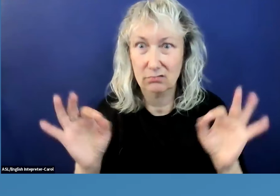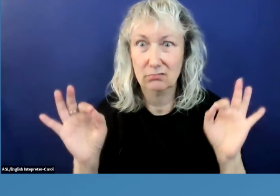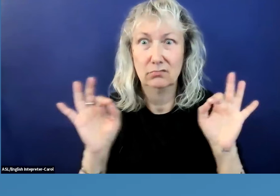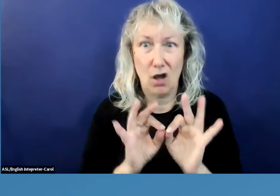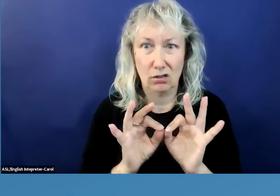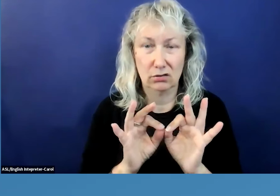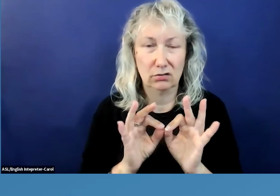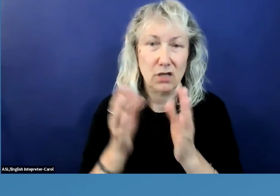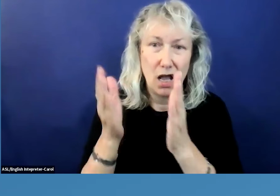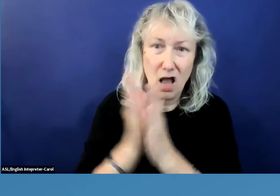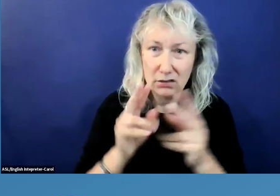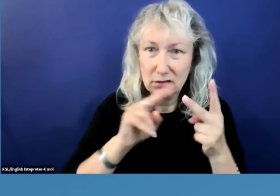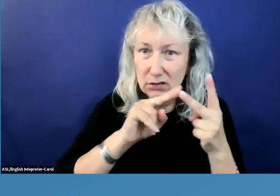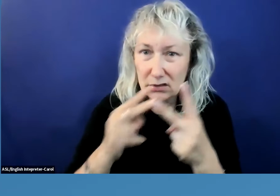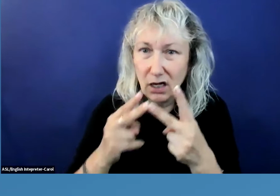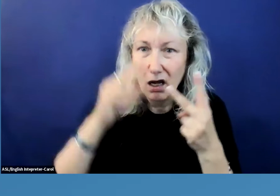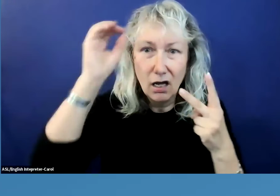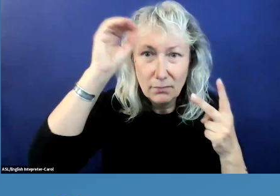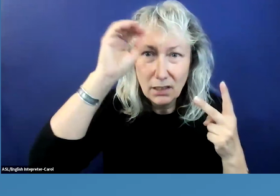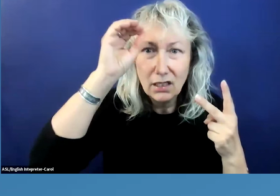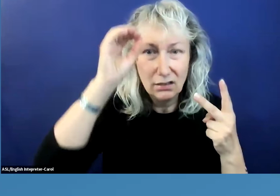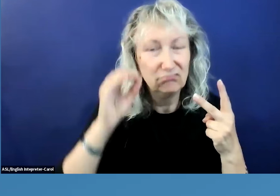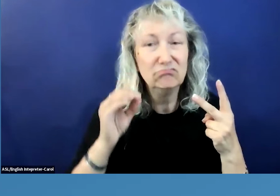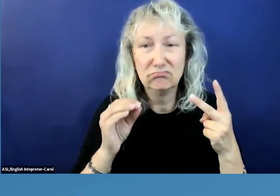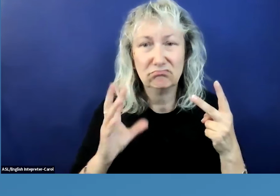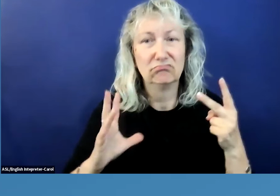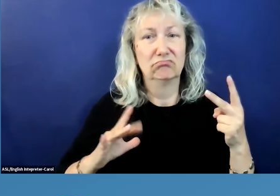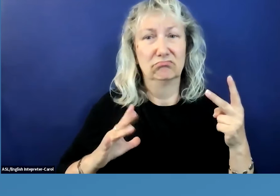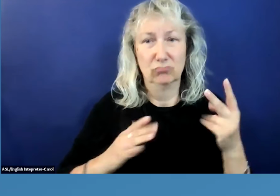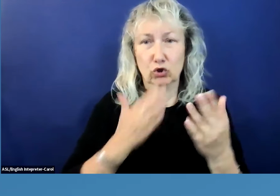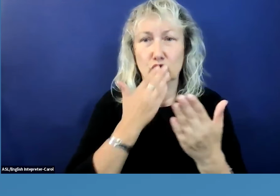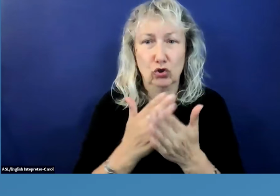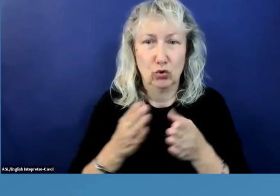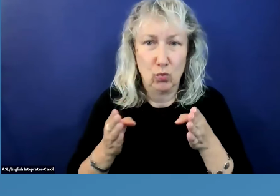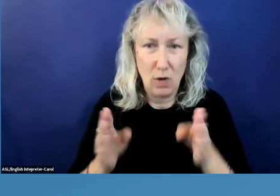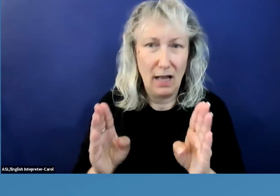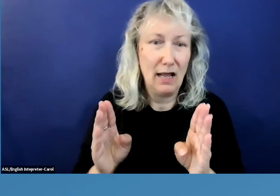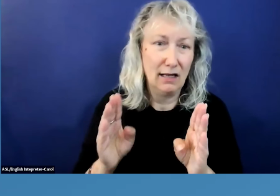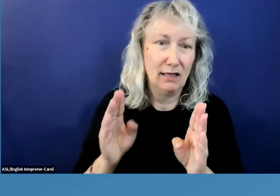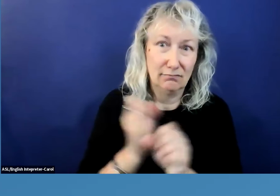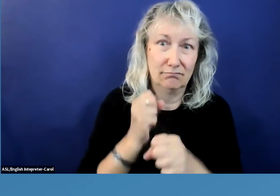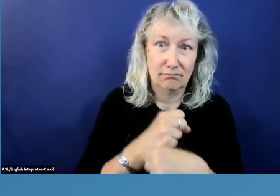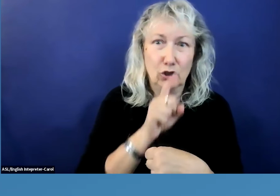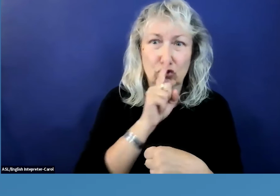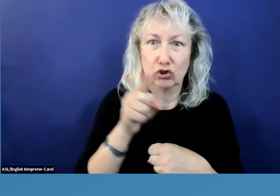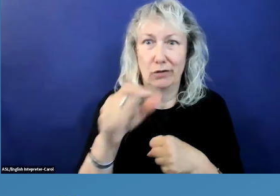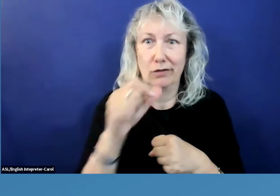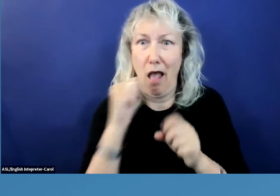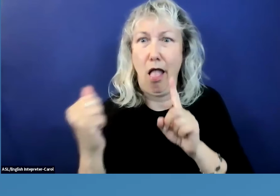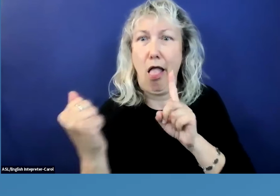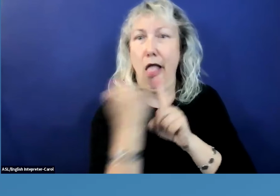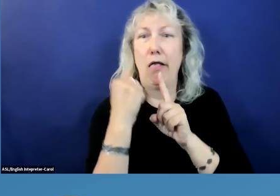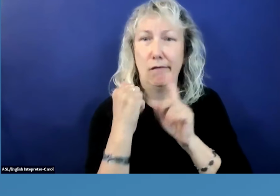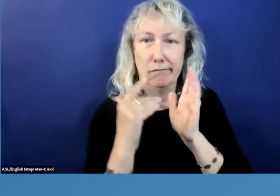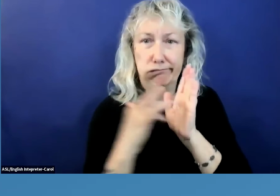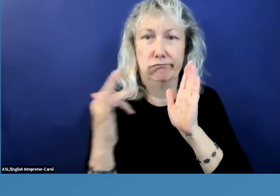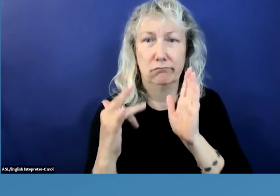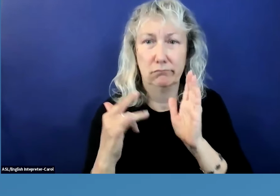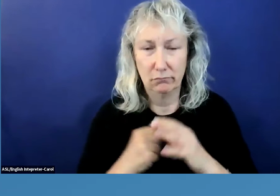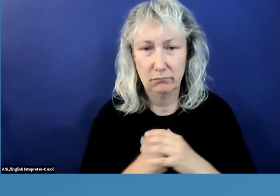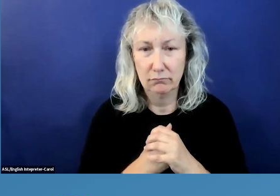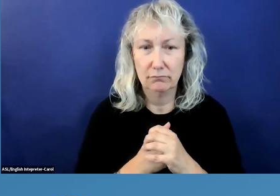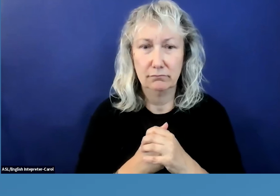a second perspective is a quick and easy and effective way to help prevent fraud or